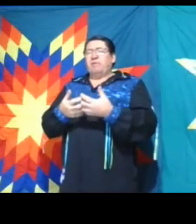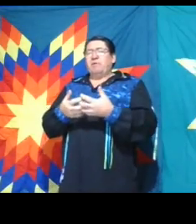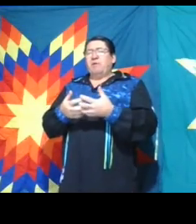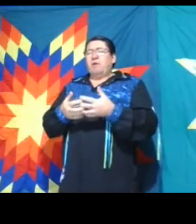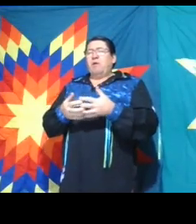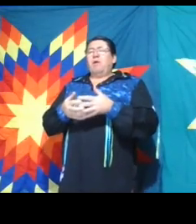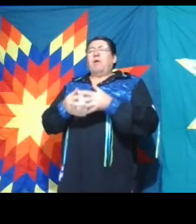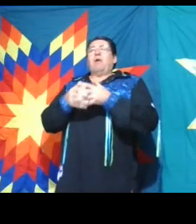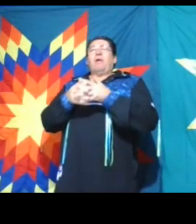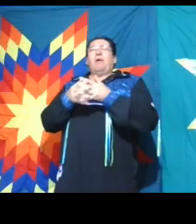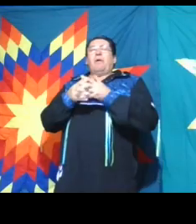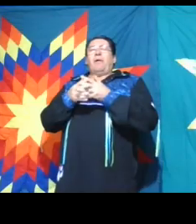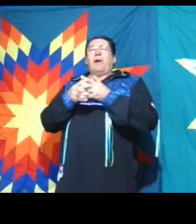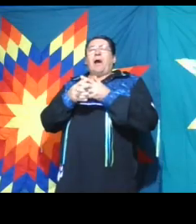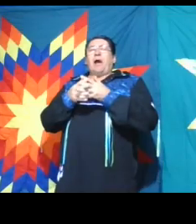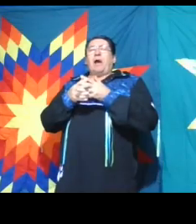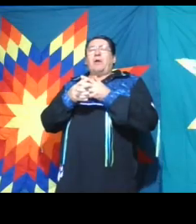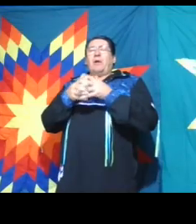respectful.